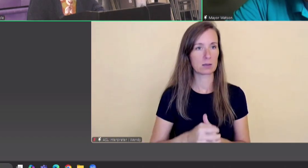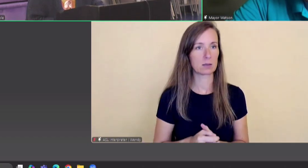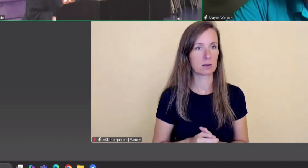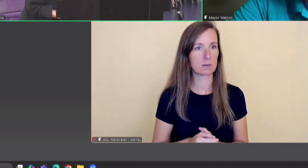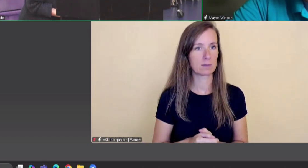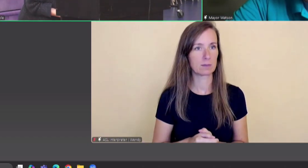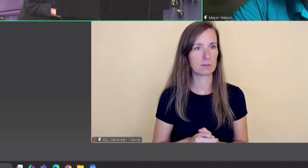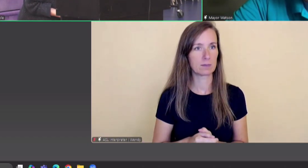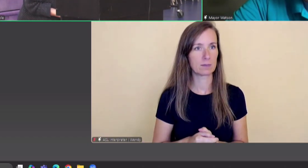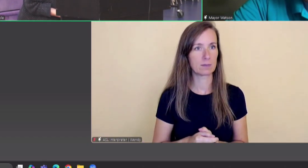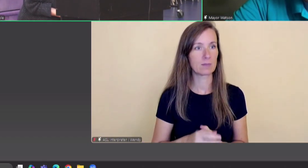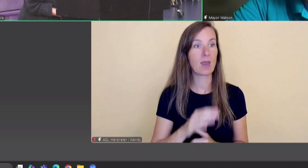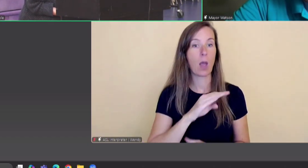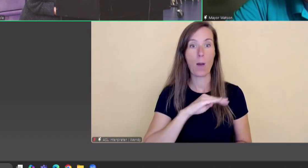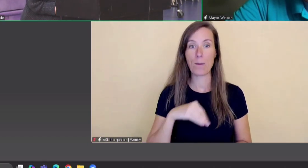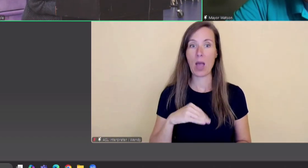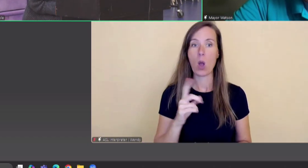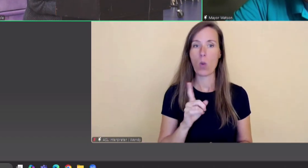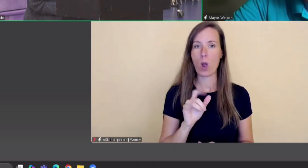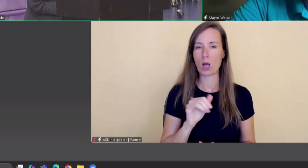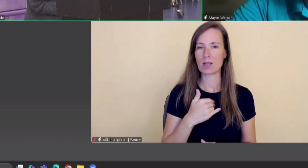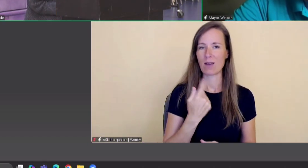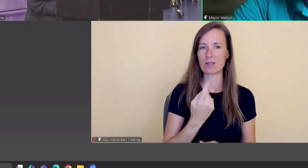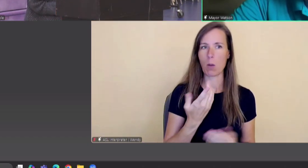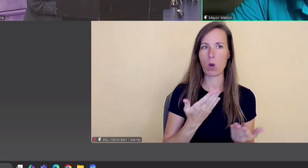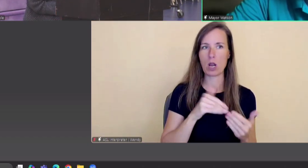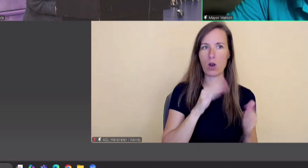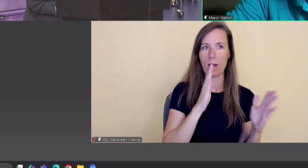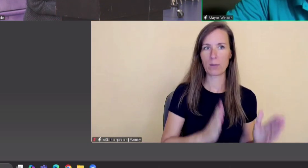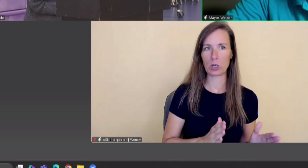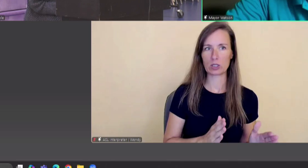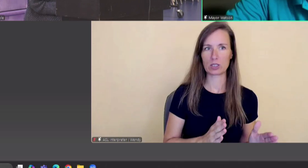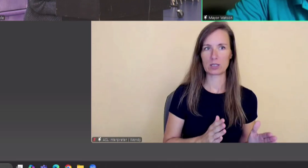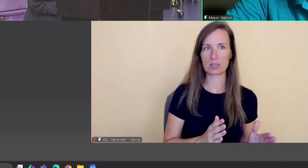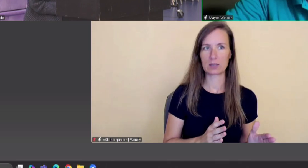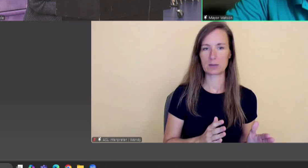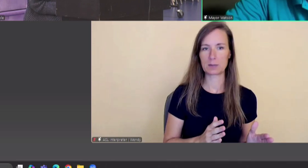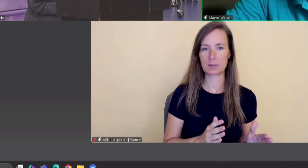Mayor, we also have someone here in person. Oh, did you want